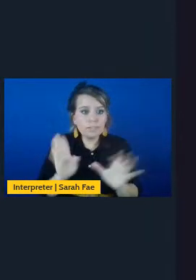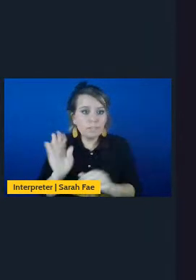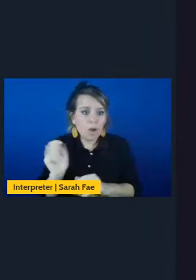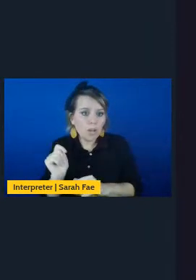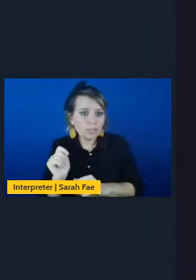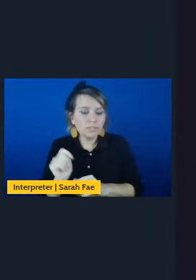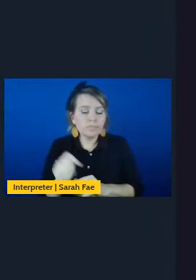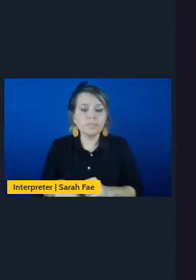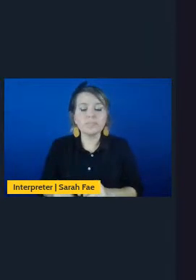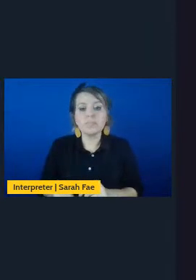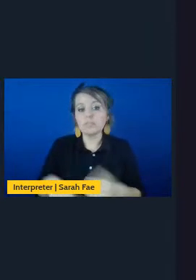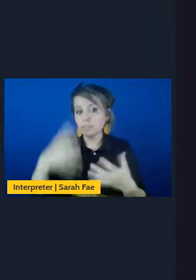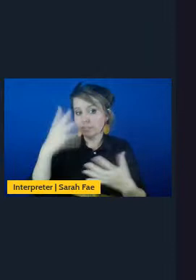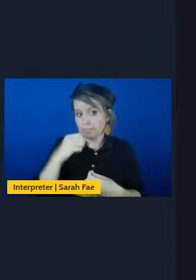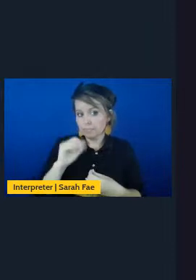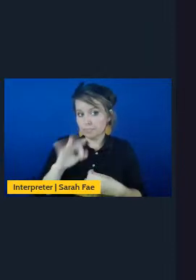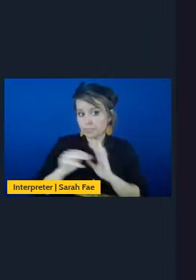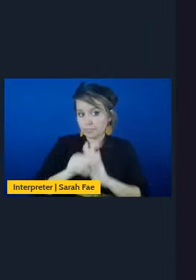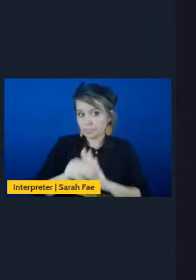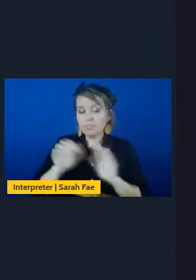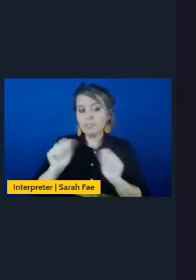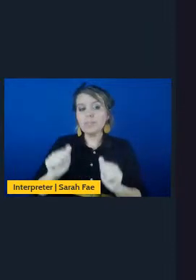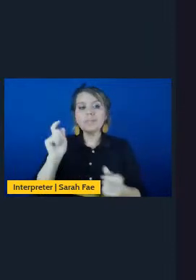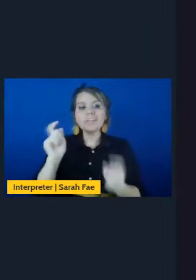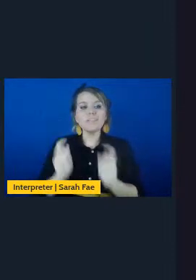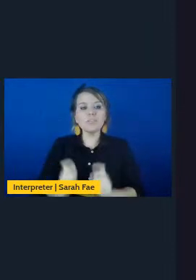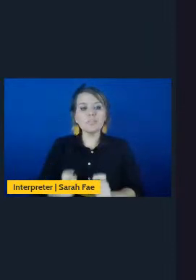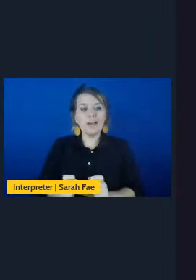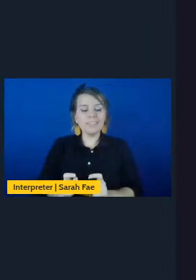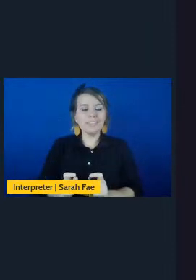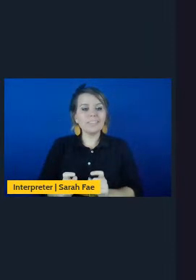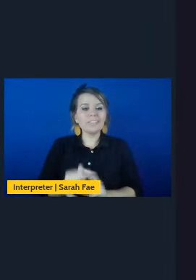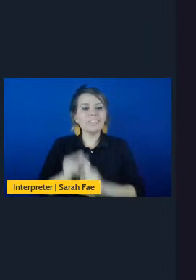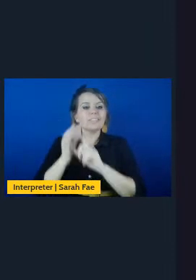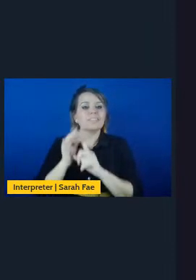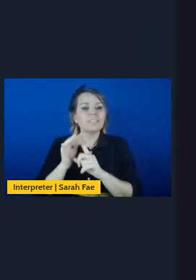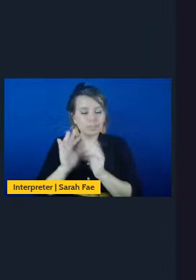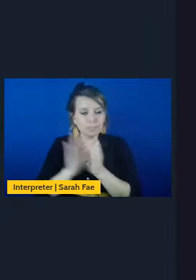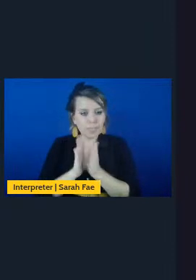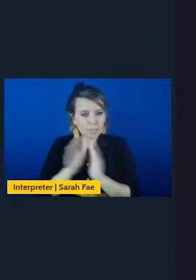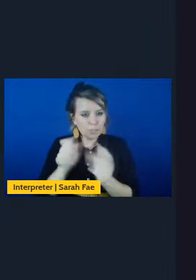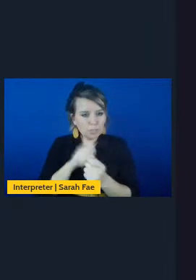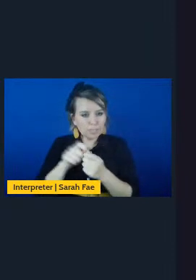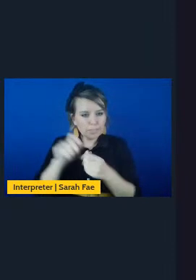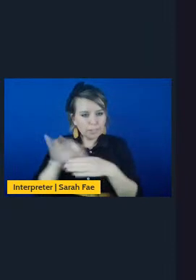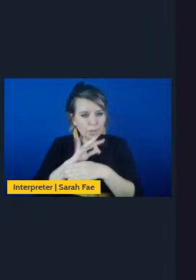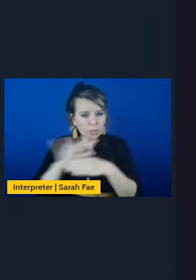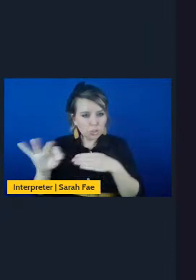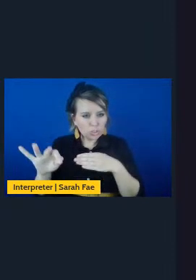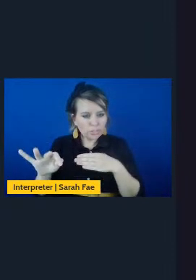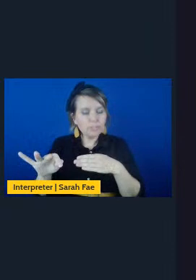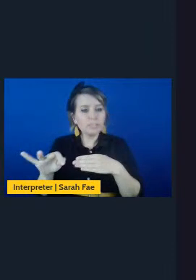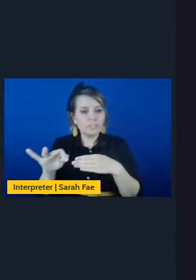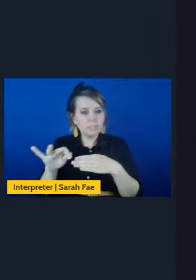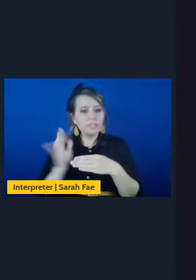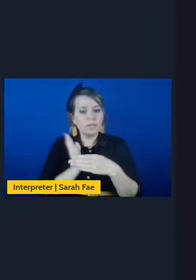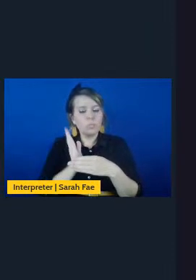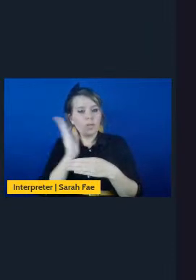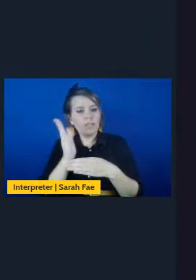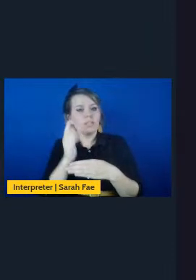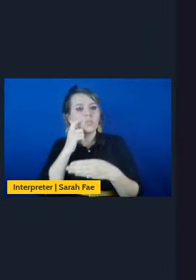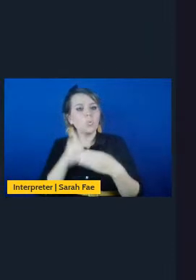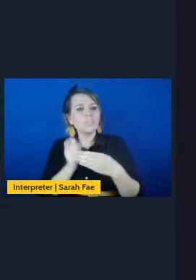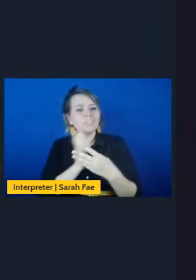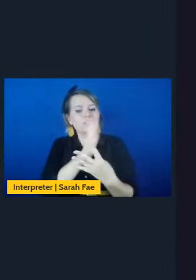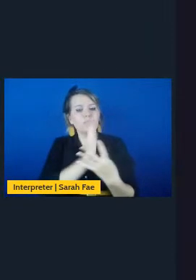that foundation models can be customized to perform domain-specific functions that are differentiating to their business,